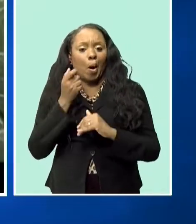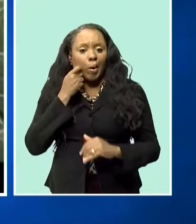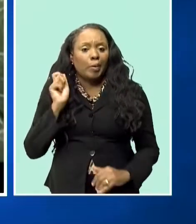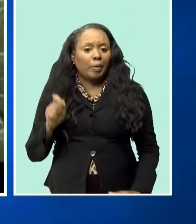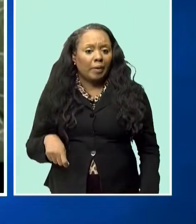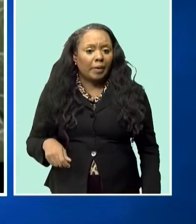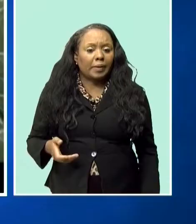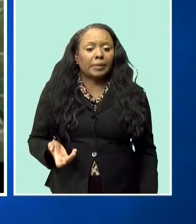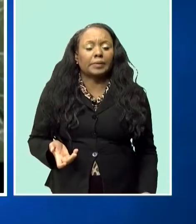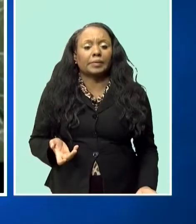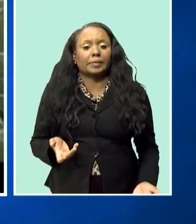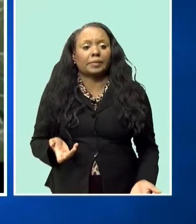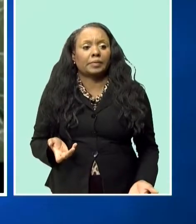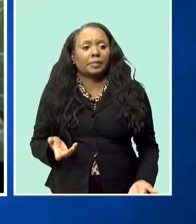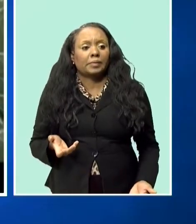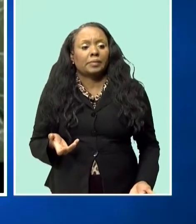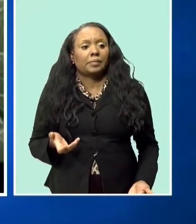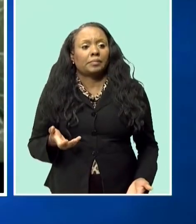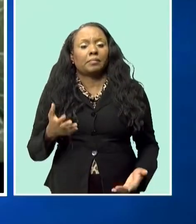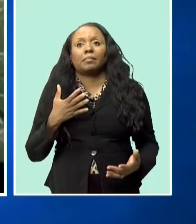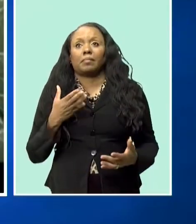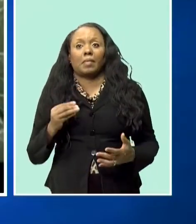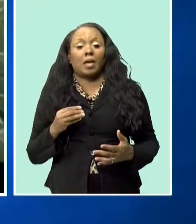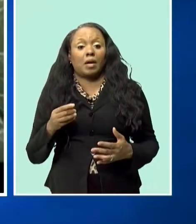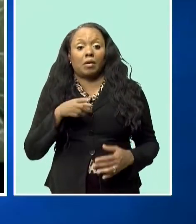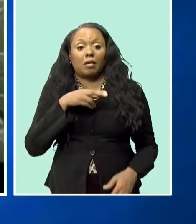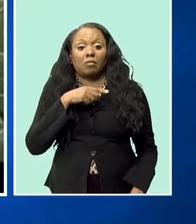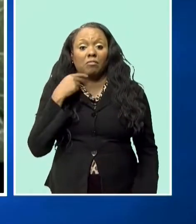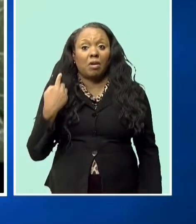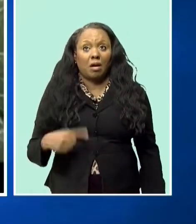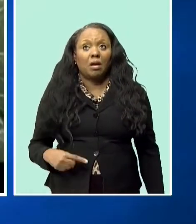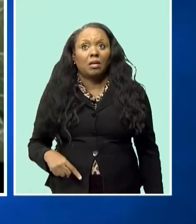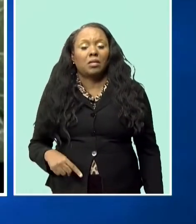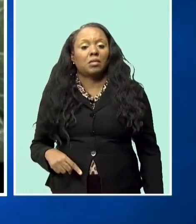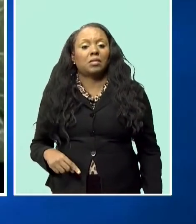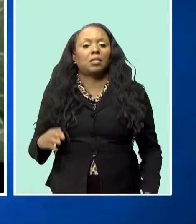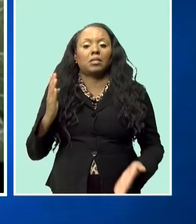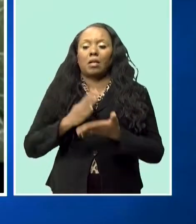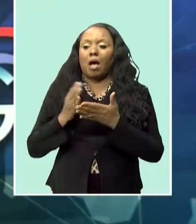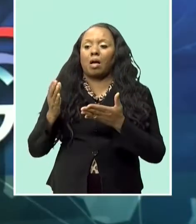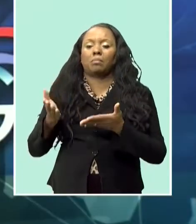Ukraine and the decision by Russia to cease supply to Europe.